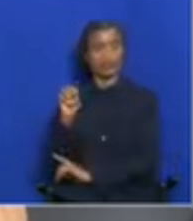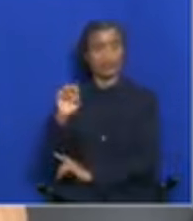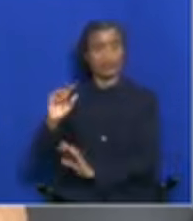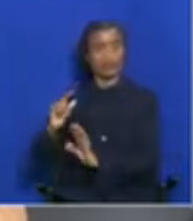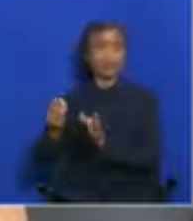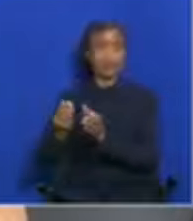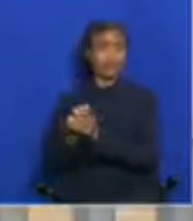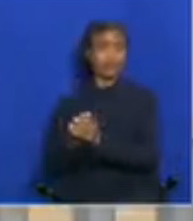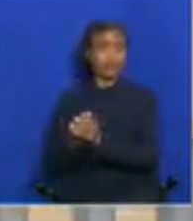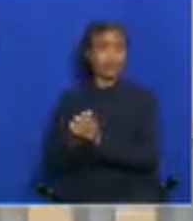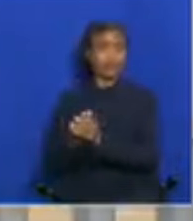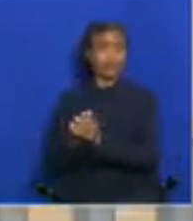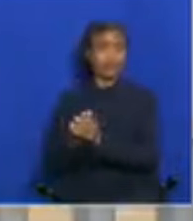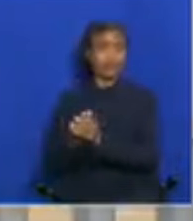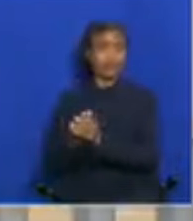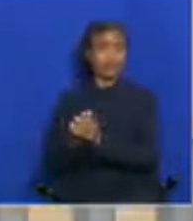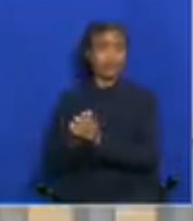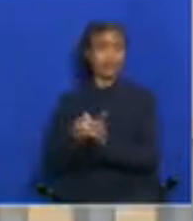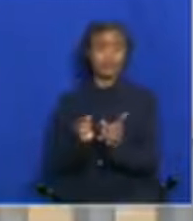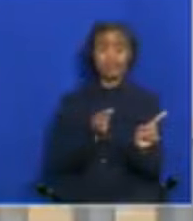one?